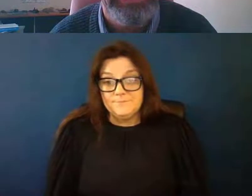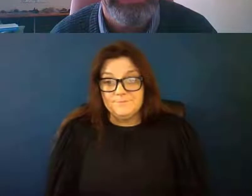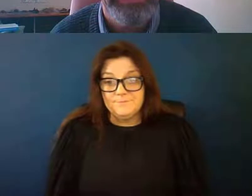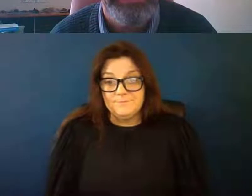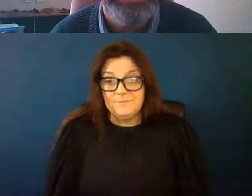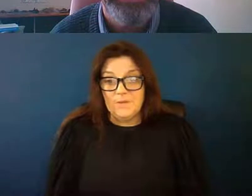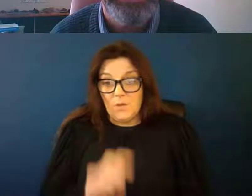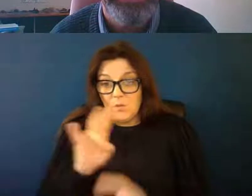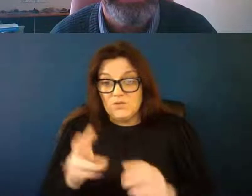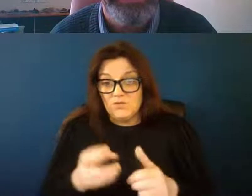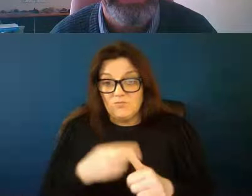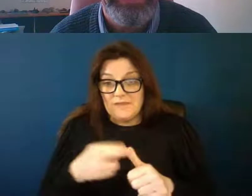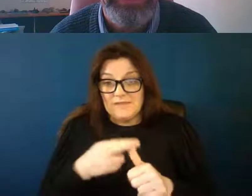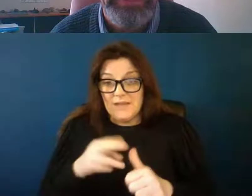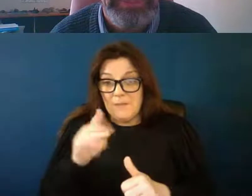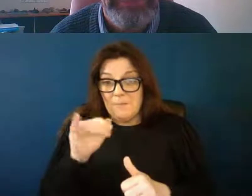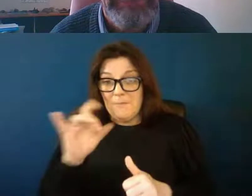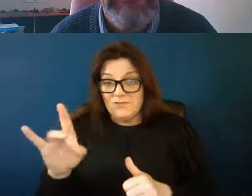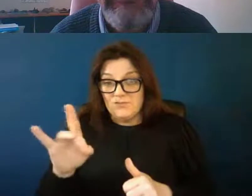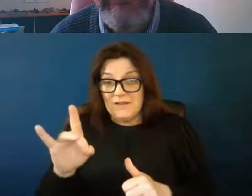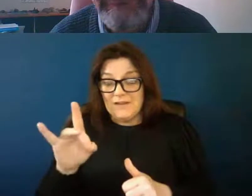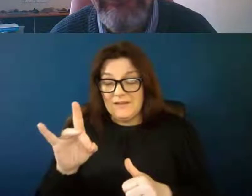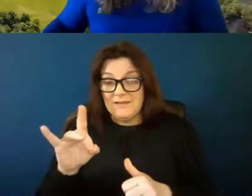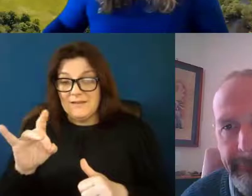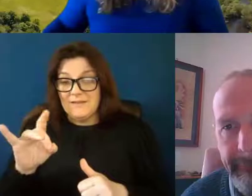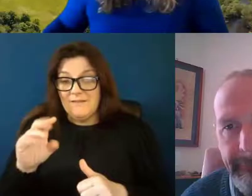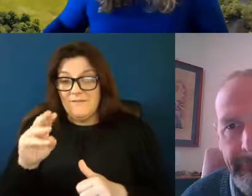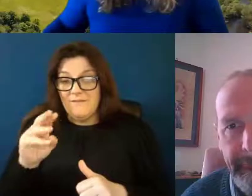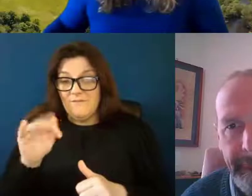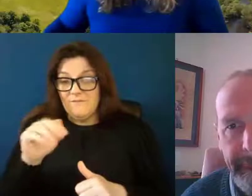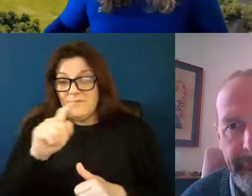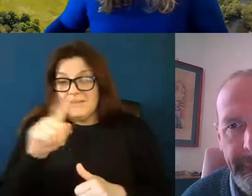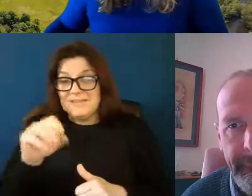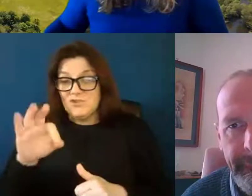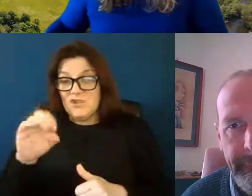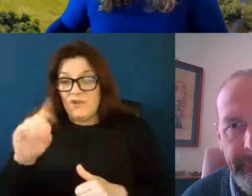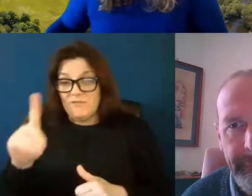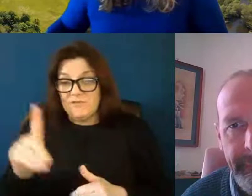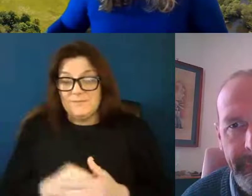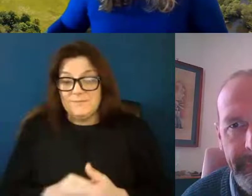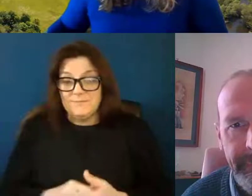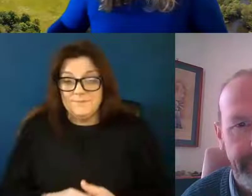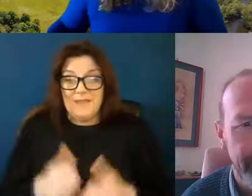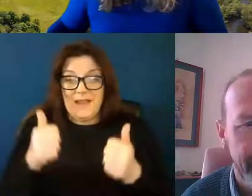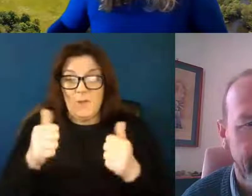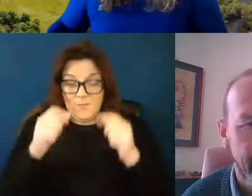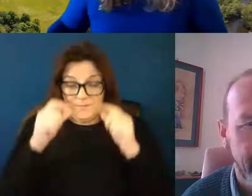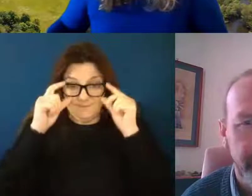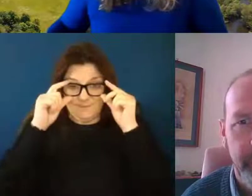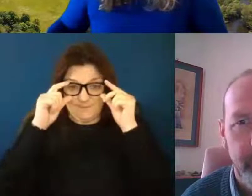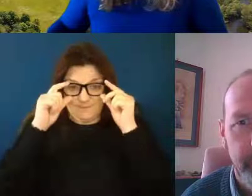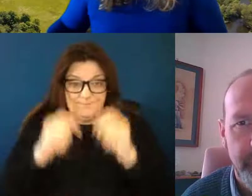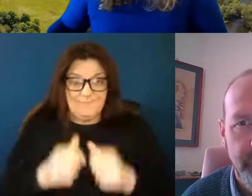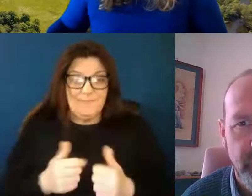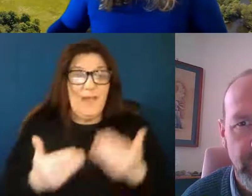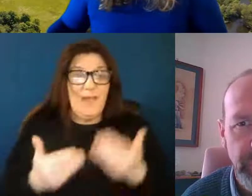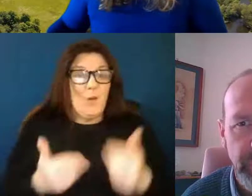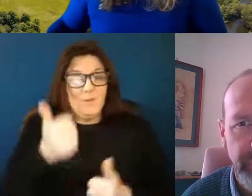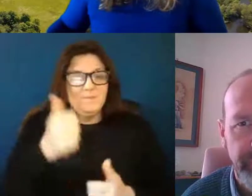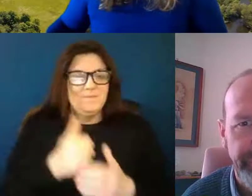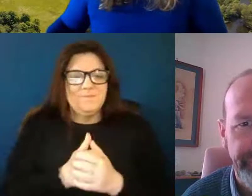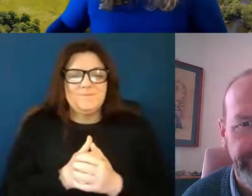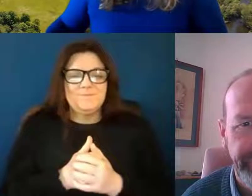Oh, there's a question already. Patrick Fitzgerald. Hi, Sean. How's things? So